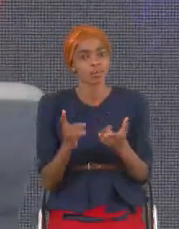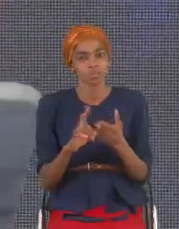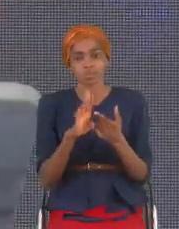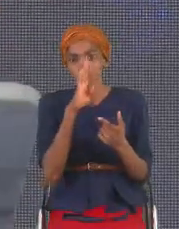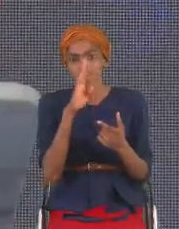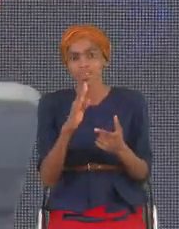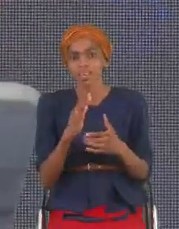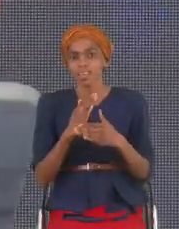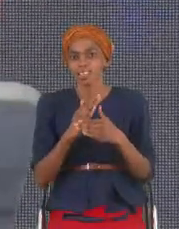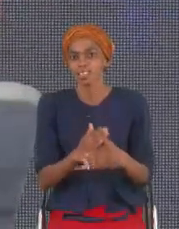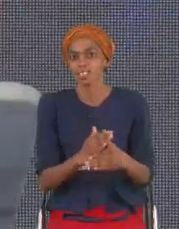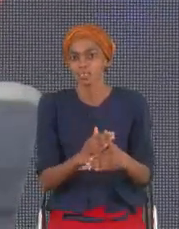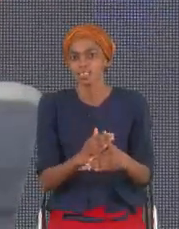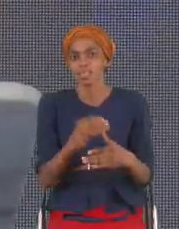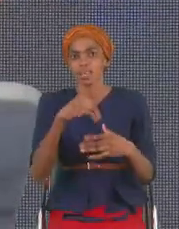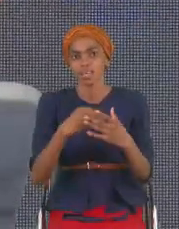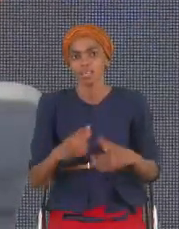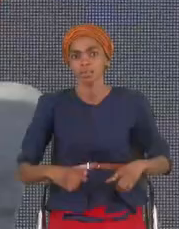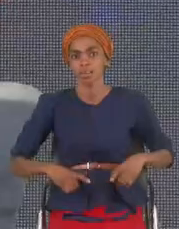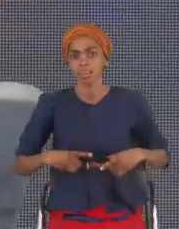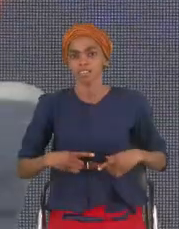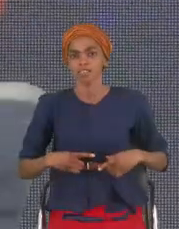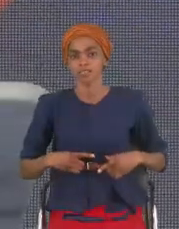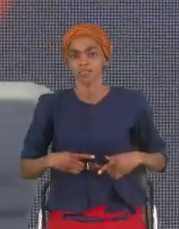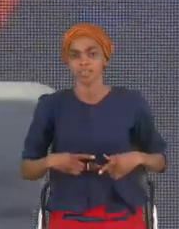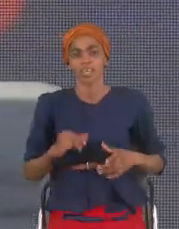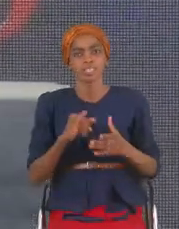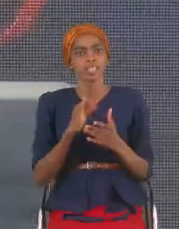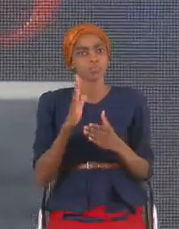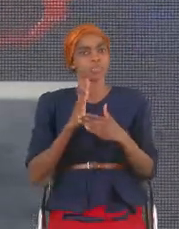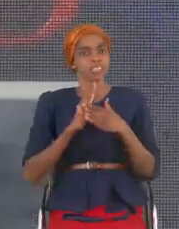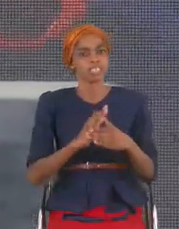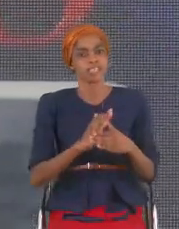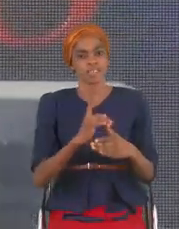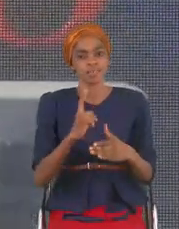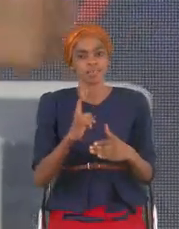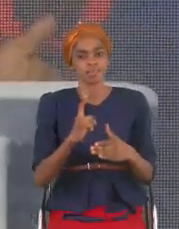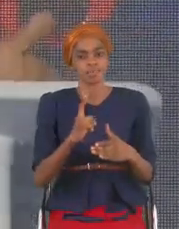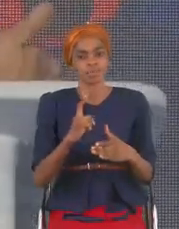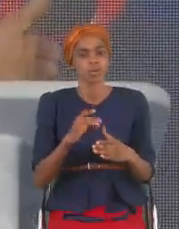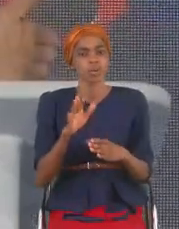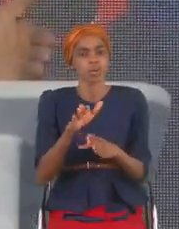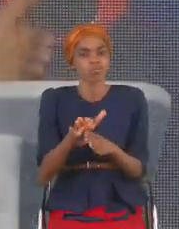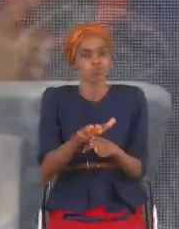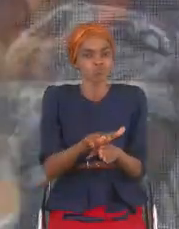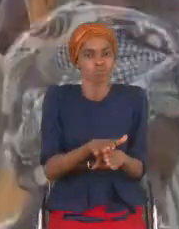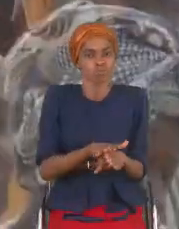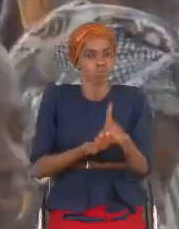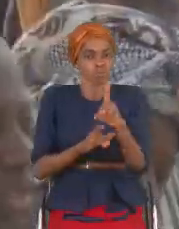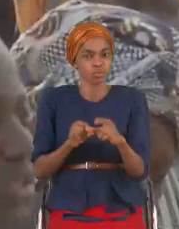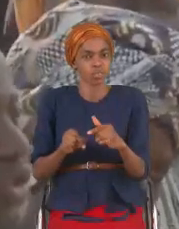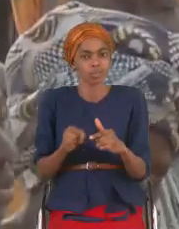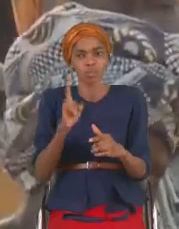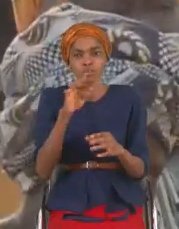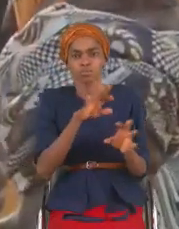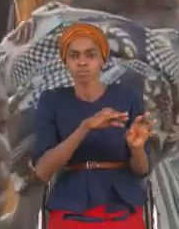encumbrance, entanglement in your life, that will hinder or slow down your